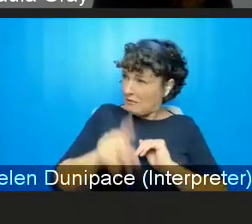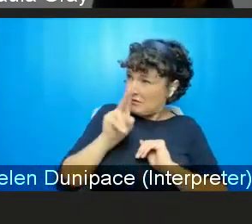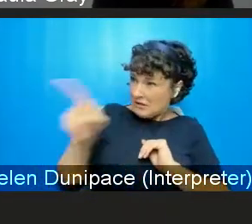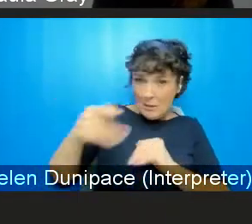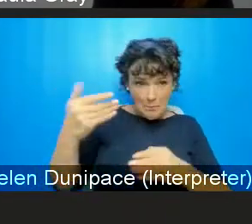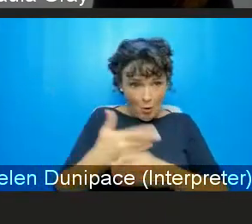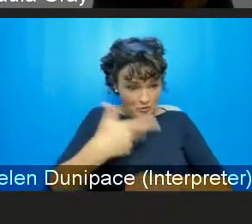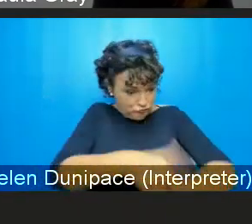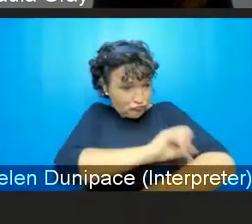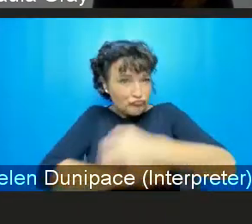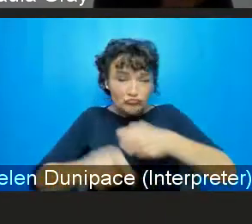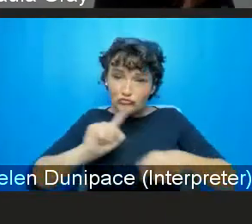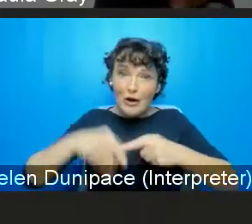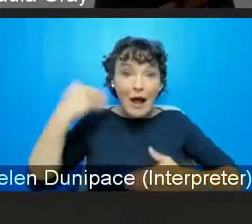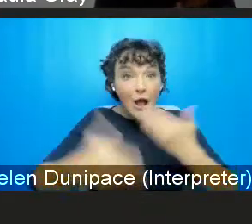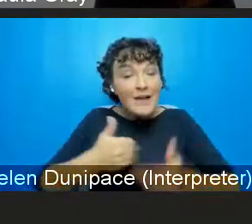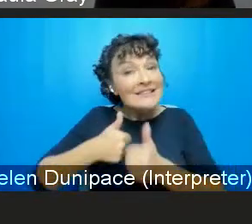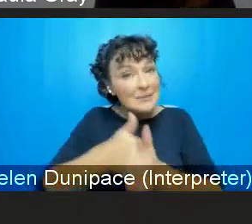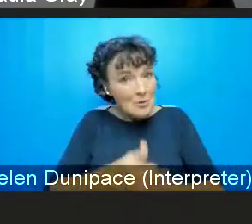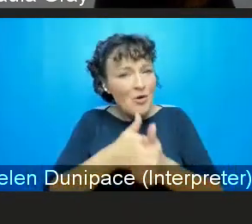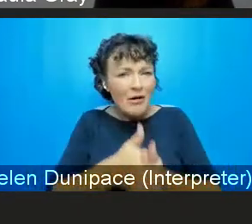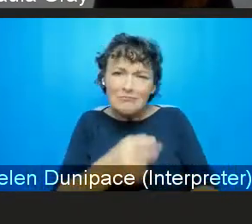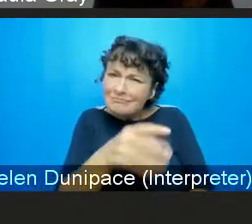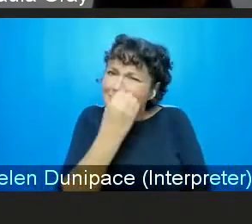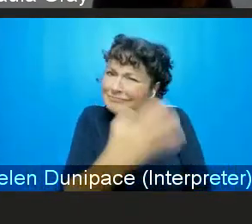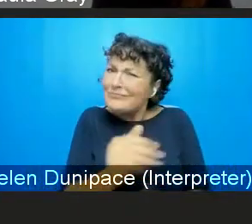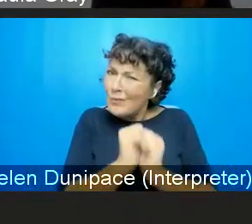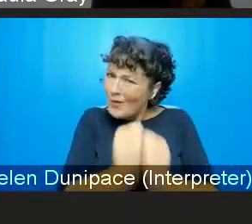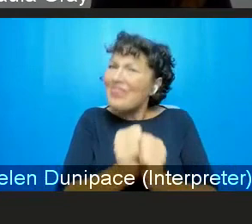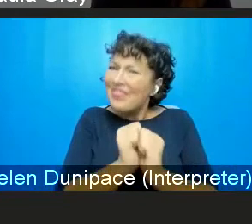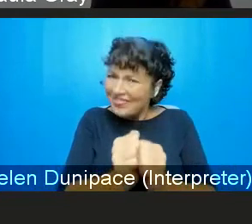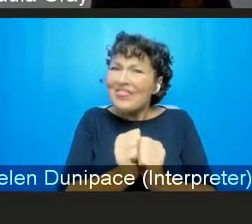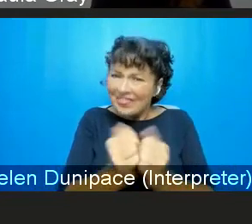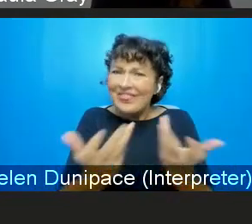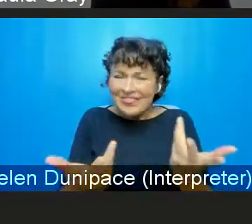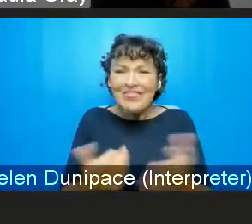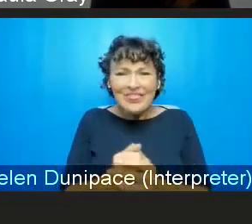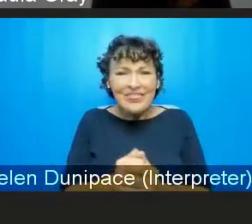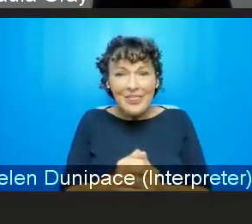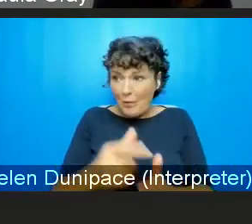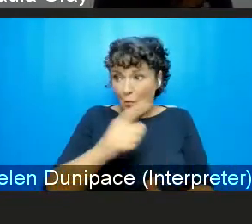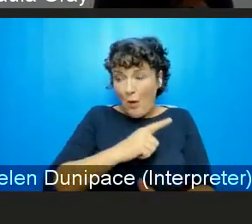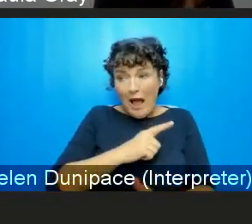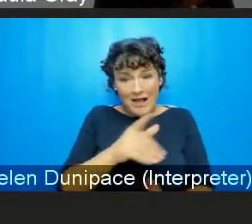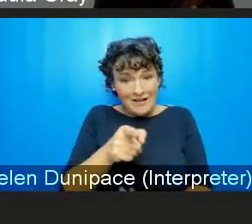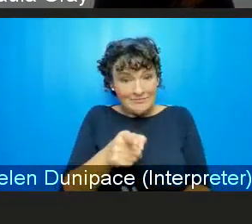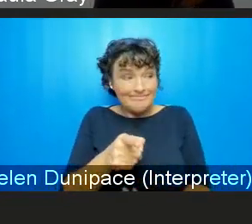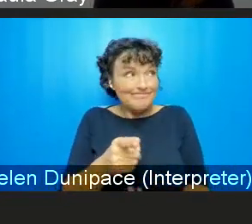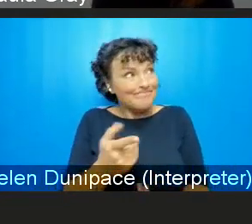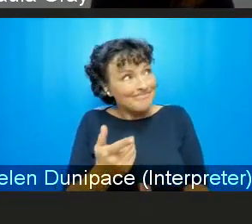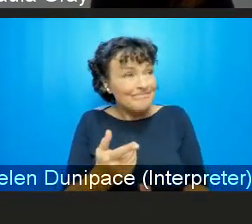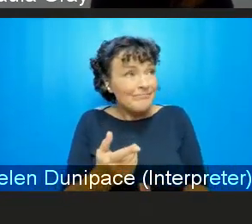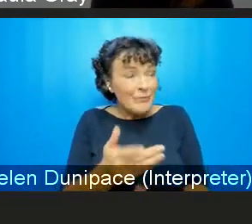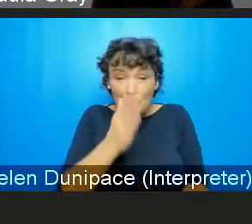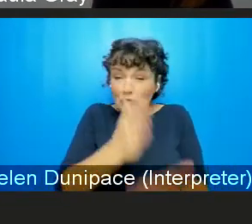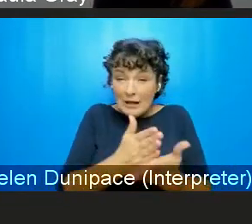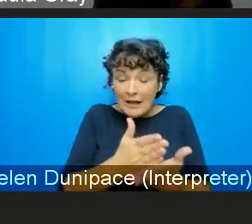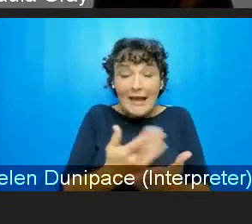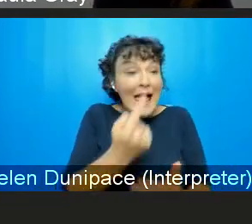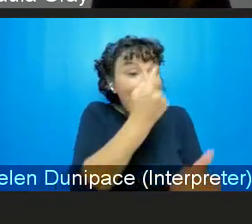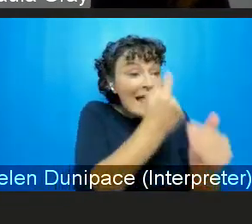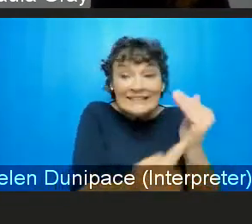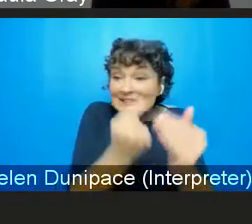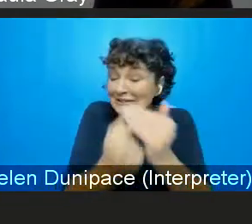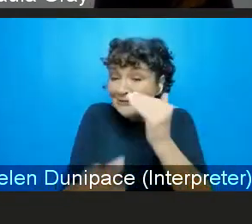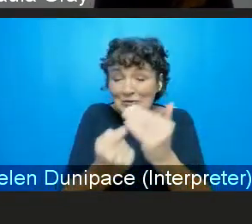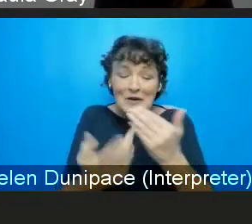and to have that open dialogue to make sure that the adjustments, because it's so bespoke, isn't it, what the access requirements might